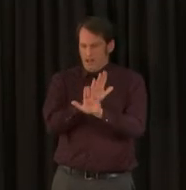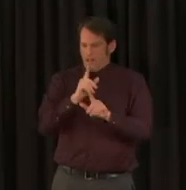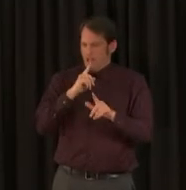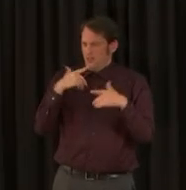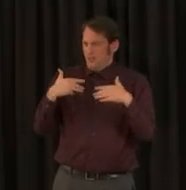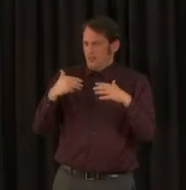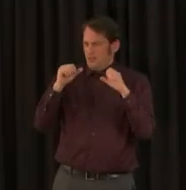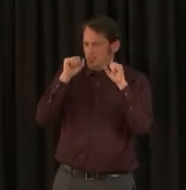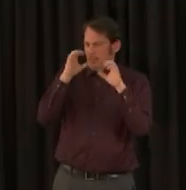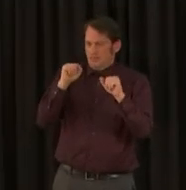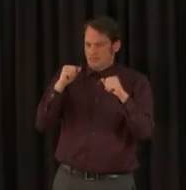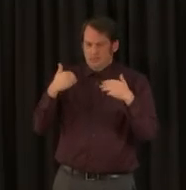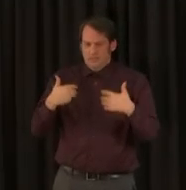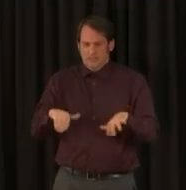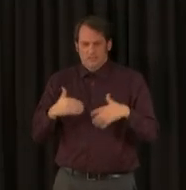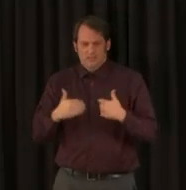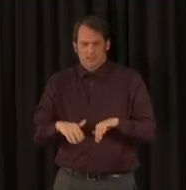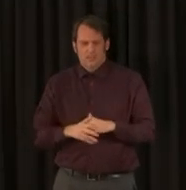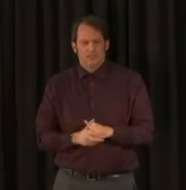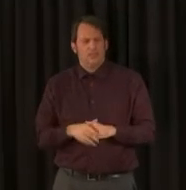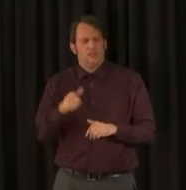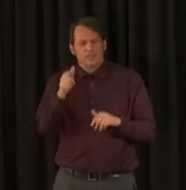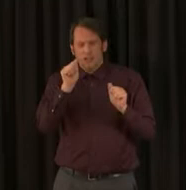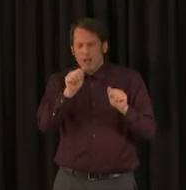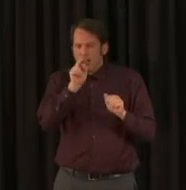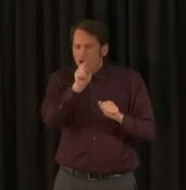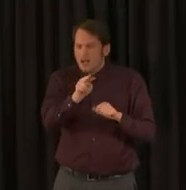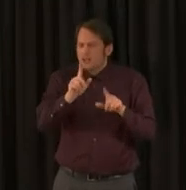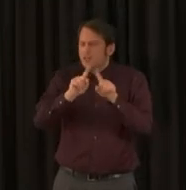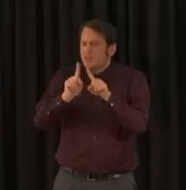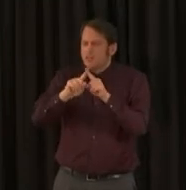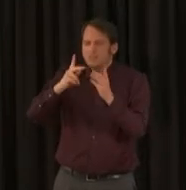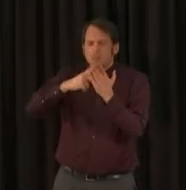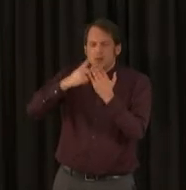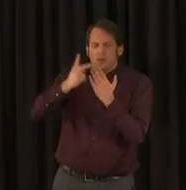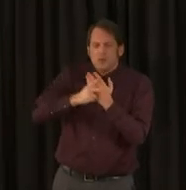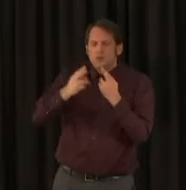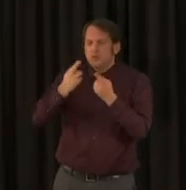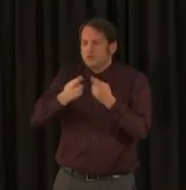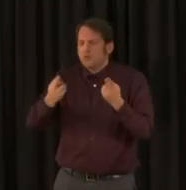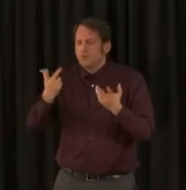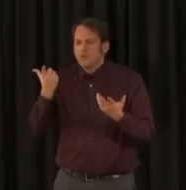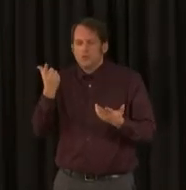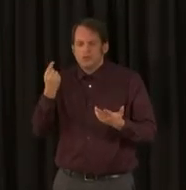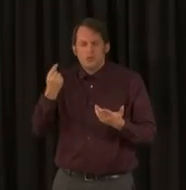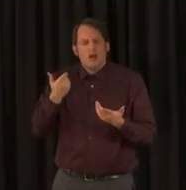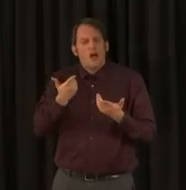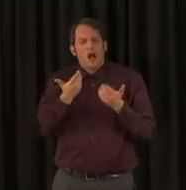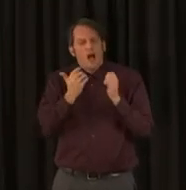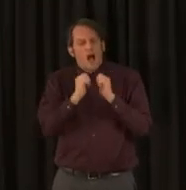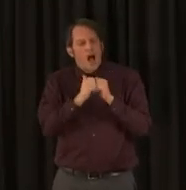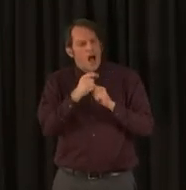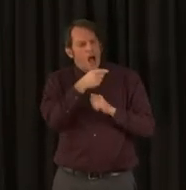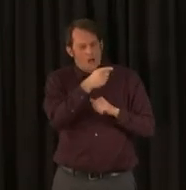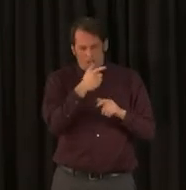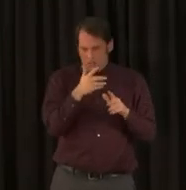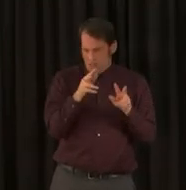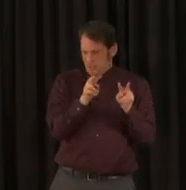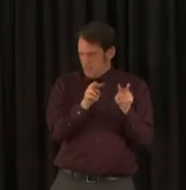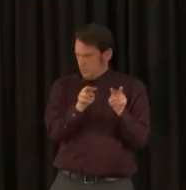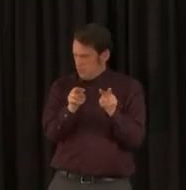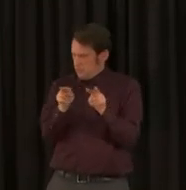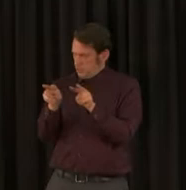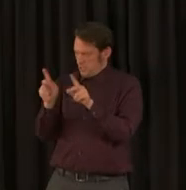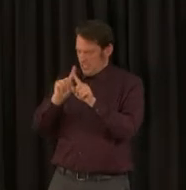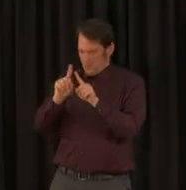decided to which programs you took advantage of and which programs maybe you passed on, how did you approach that? How